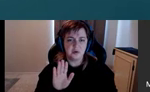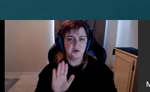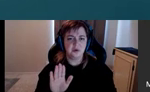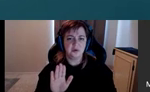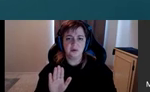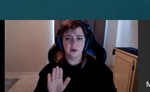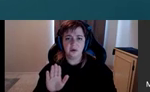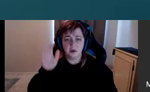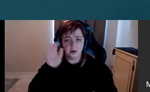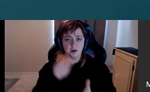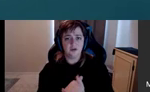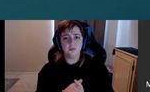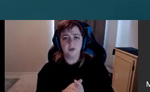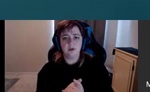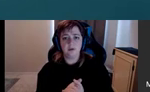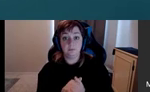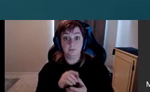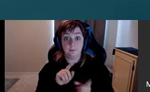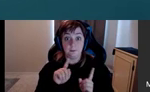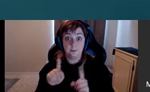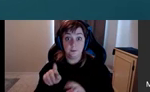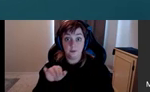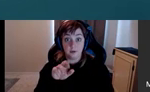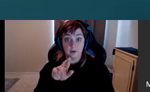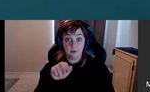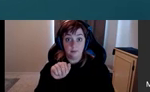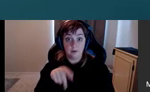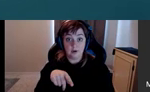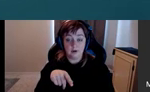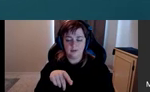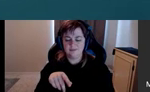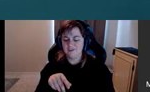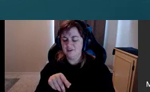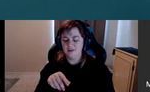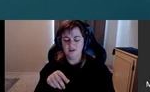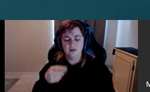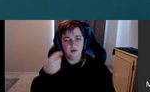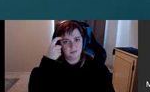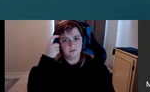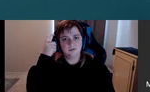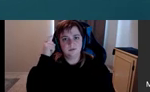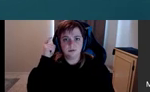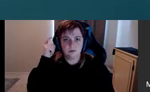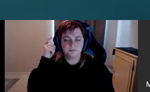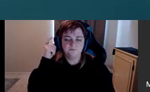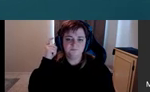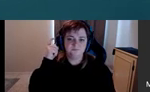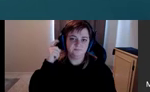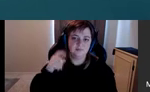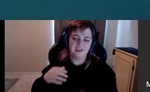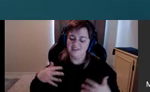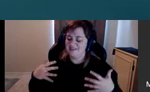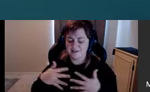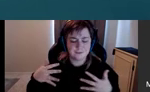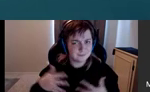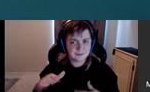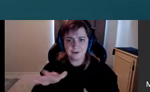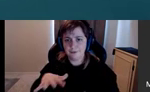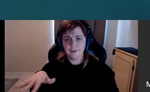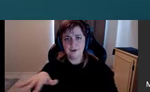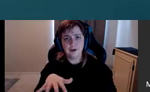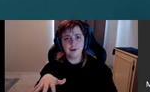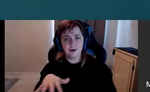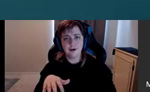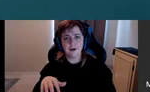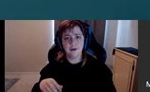in Iraq. Iraq was a very gruesome, like, war. It was a scary, scary place. I covered it myself as a journalist, but